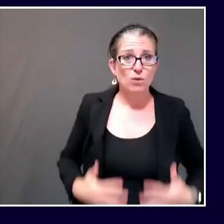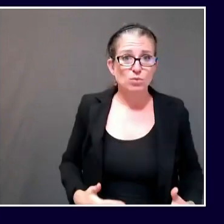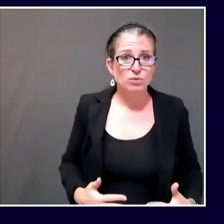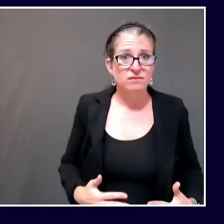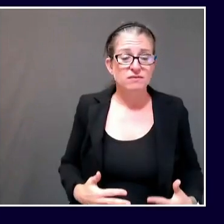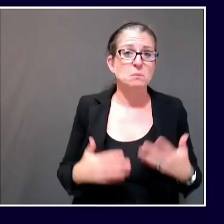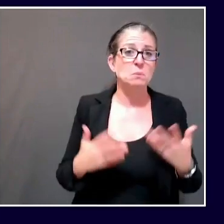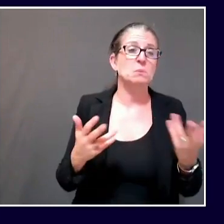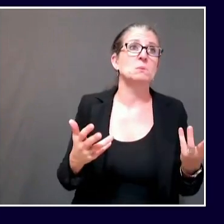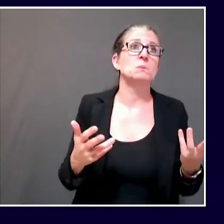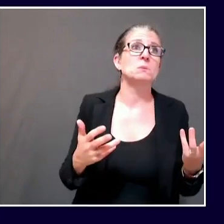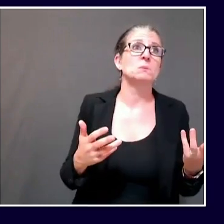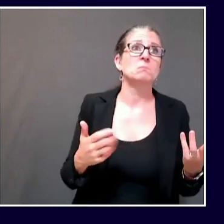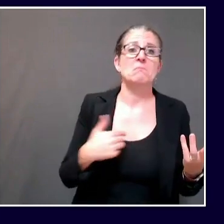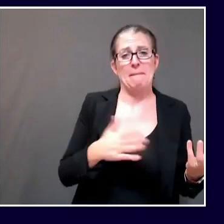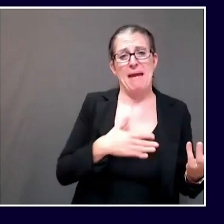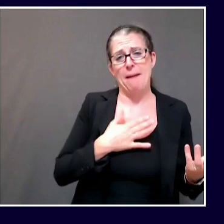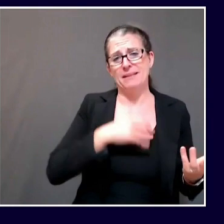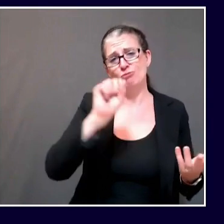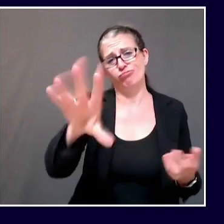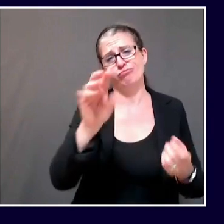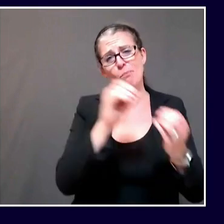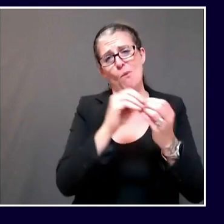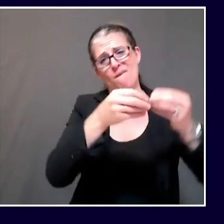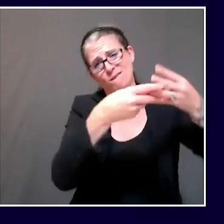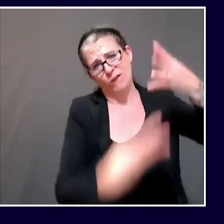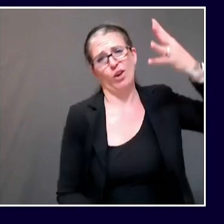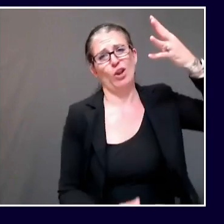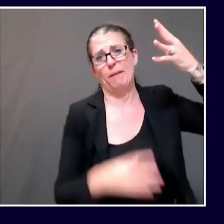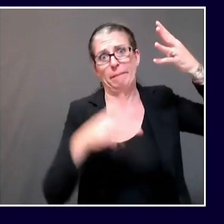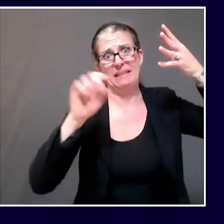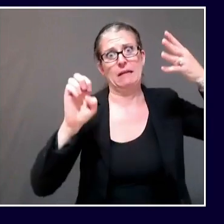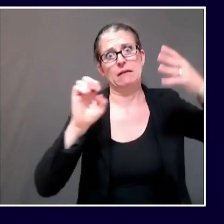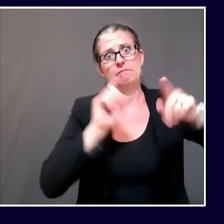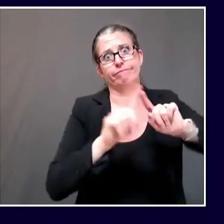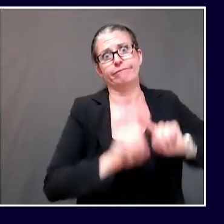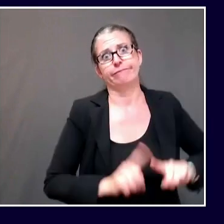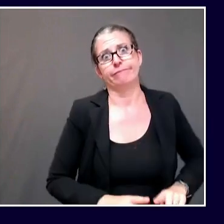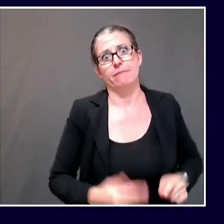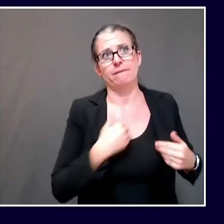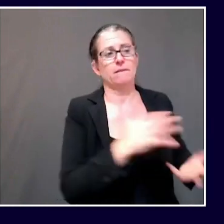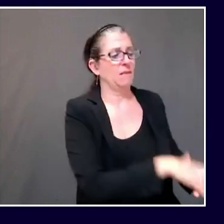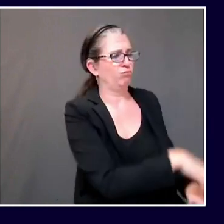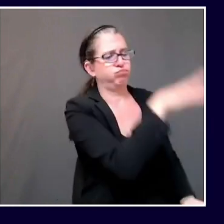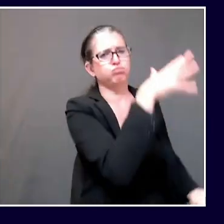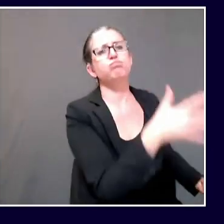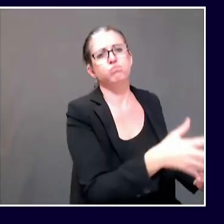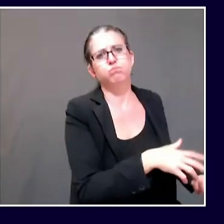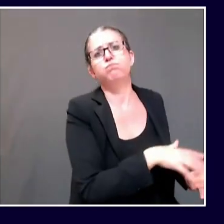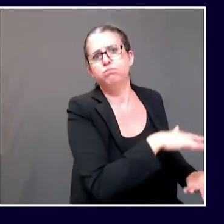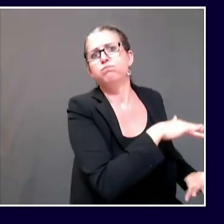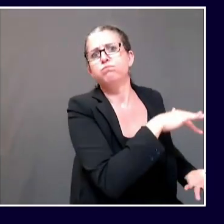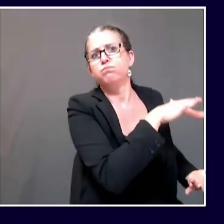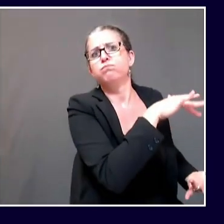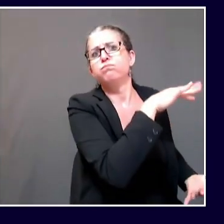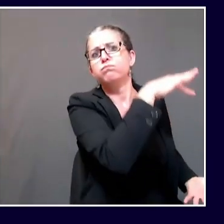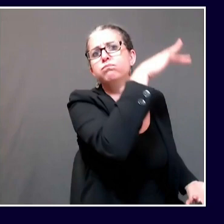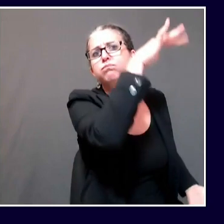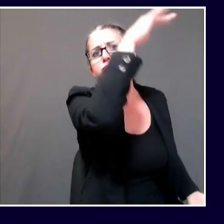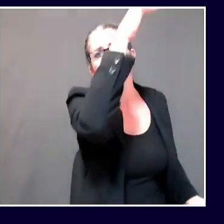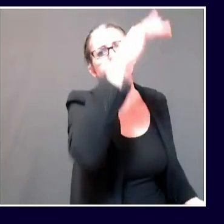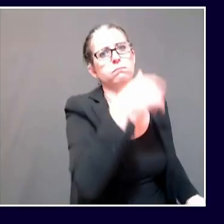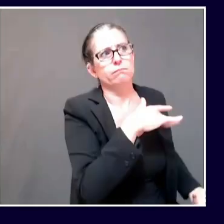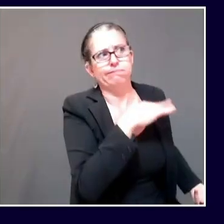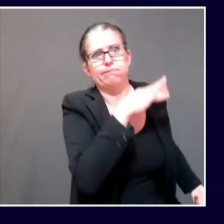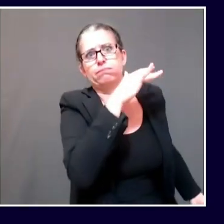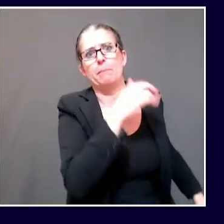as well. We've significantly built up our strategic reserve of PPE,